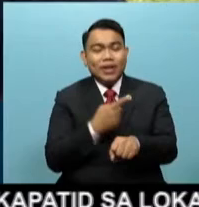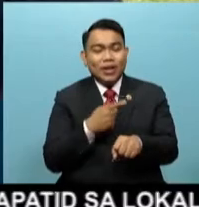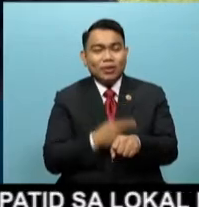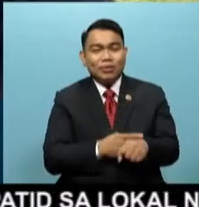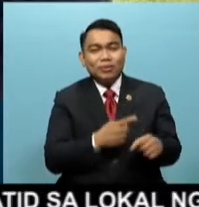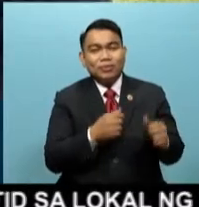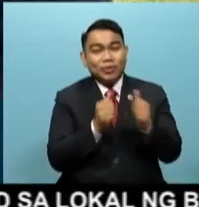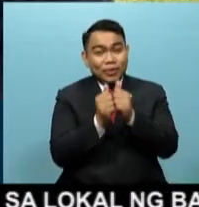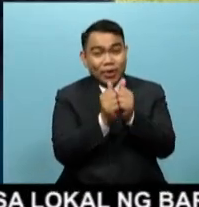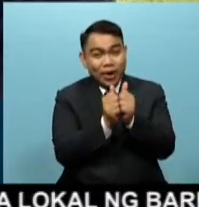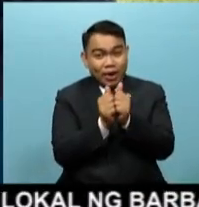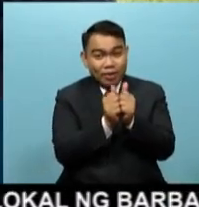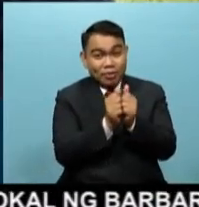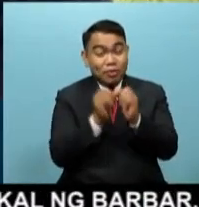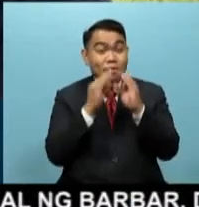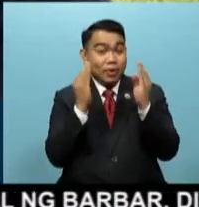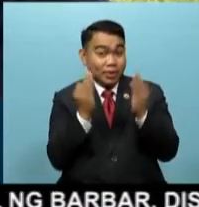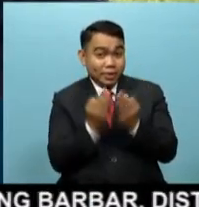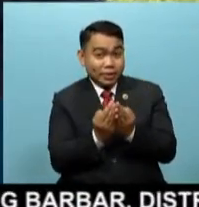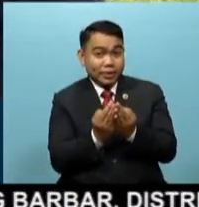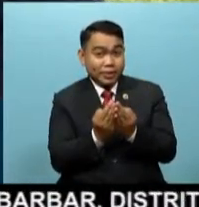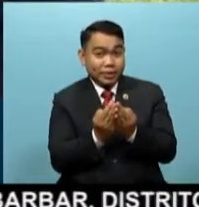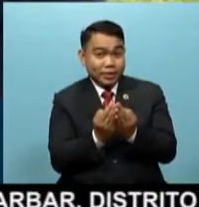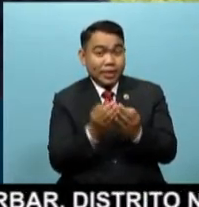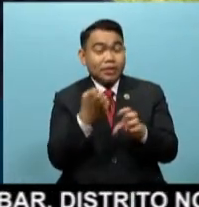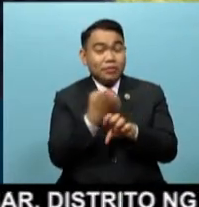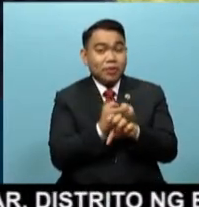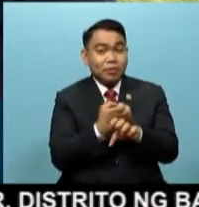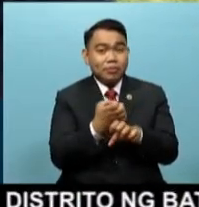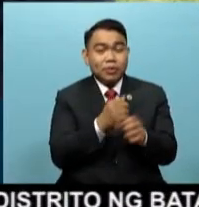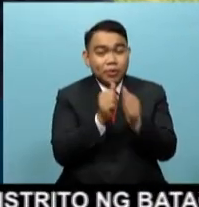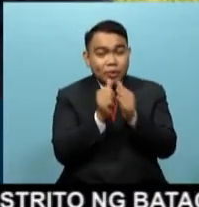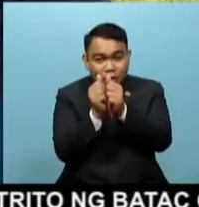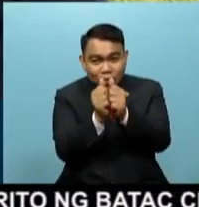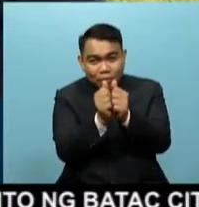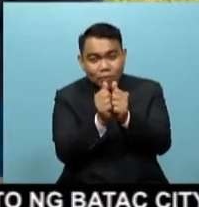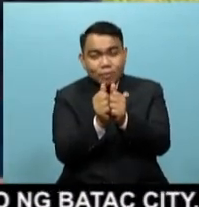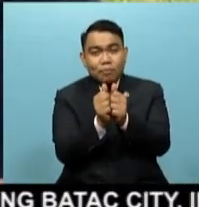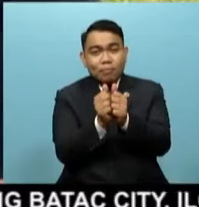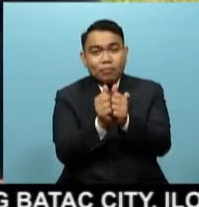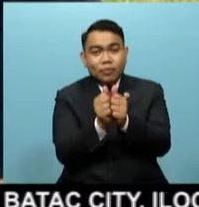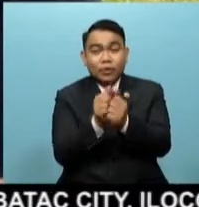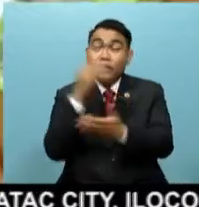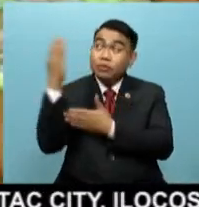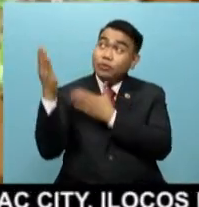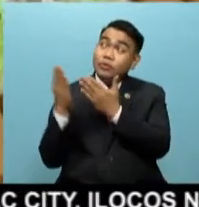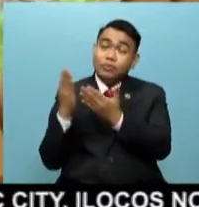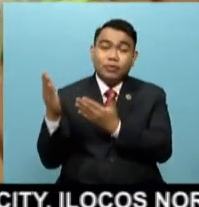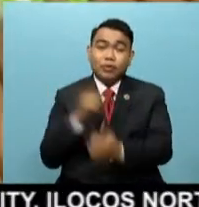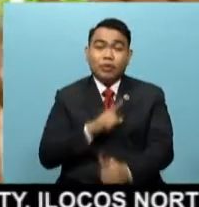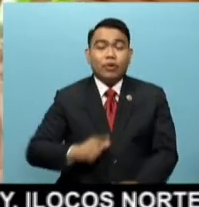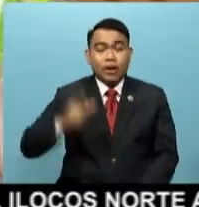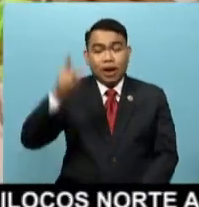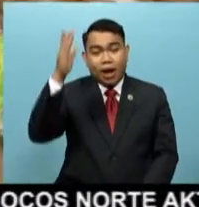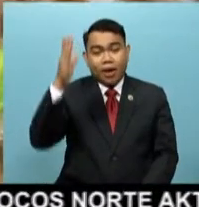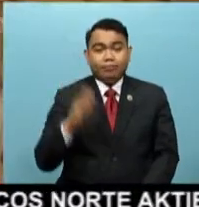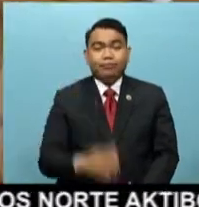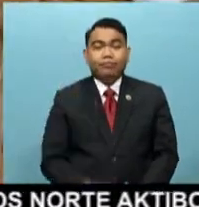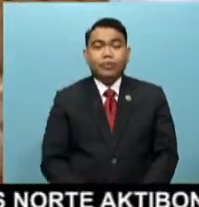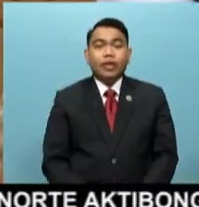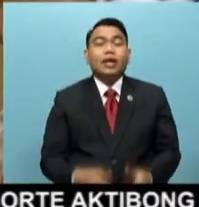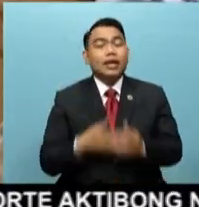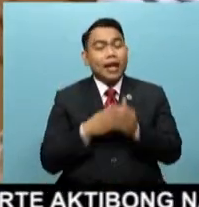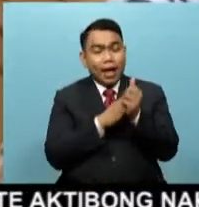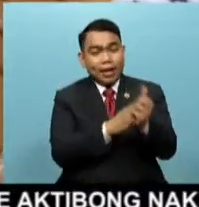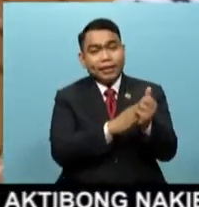more time with their parents, strengthening their bonds, and all the more to serve our Lord God. Led by the CWS